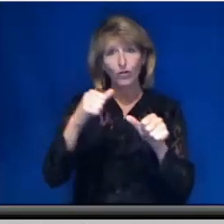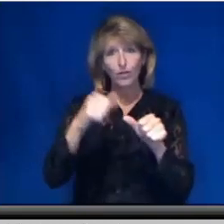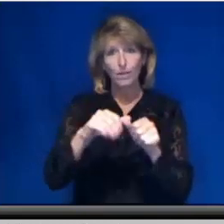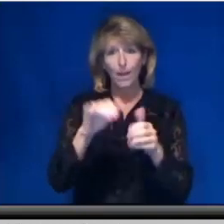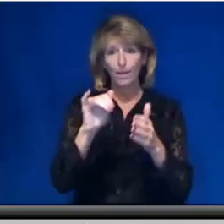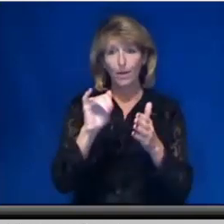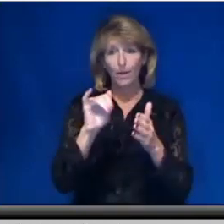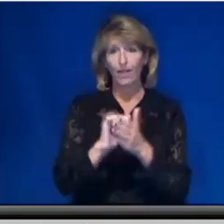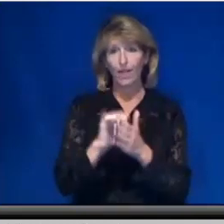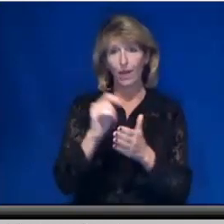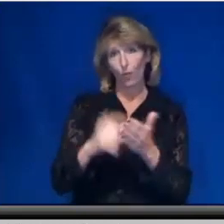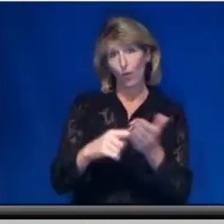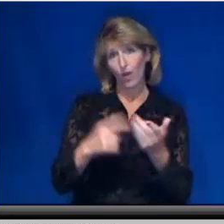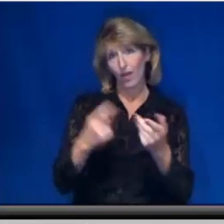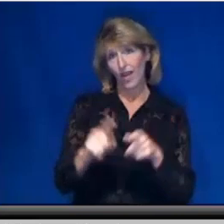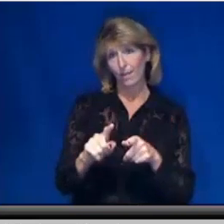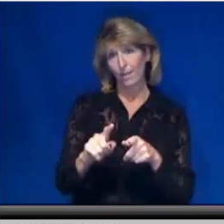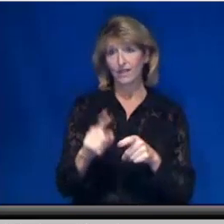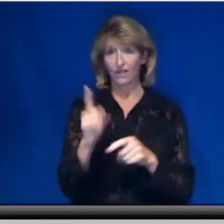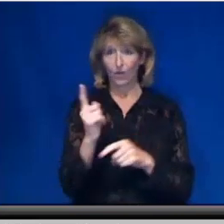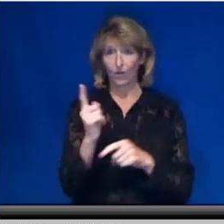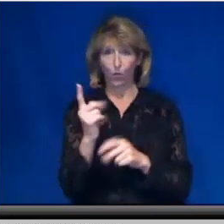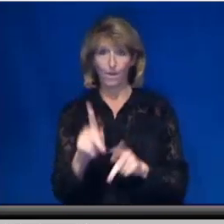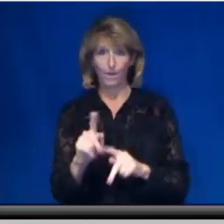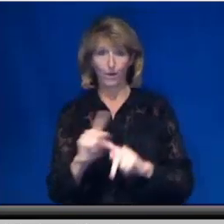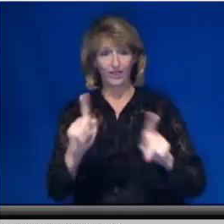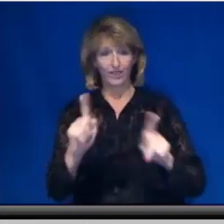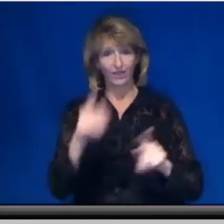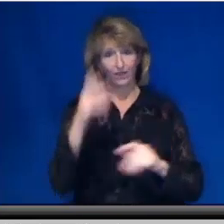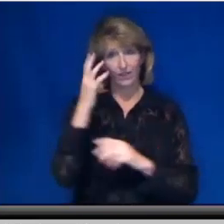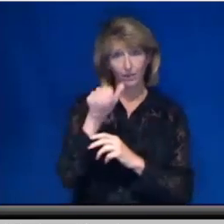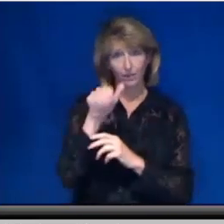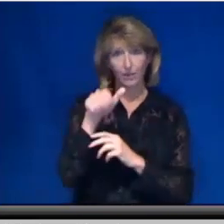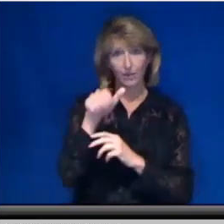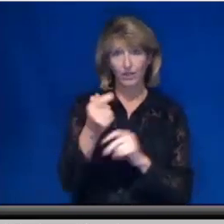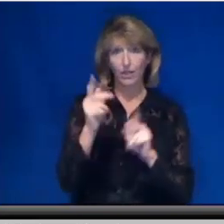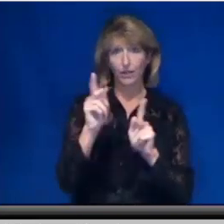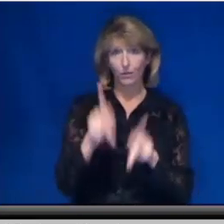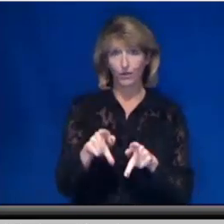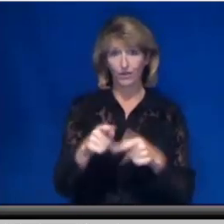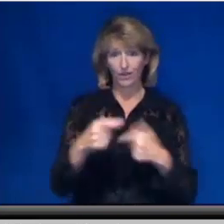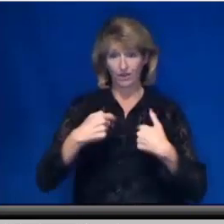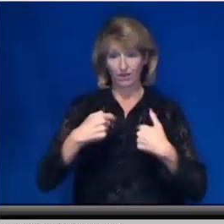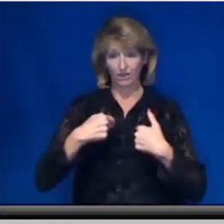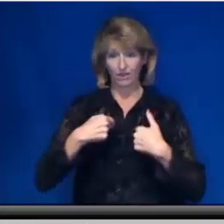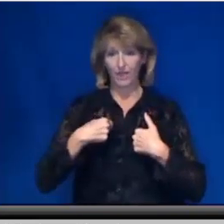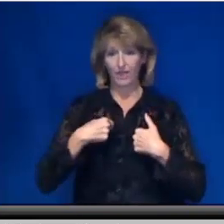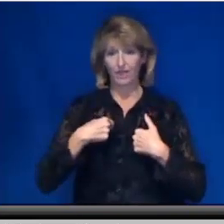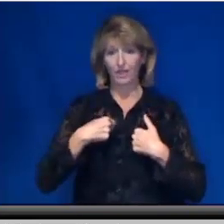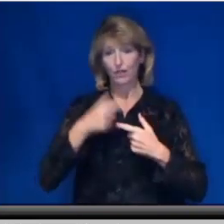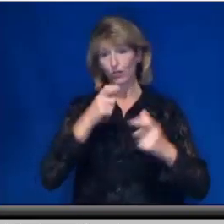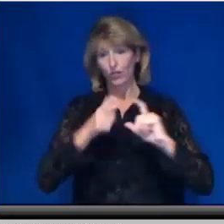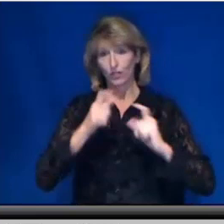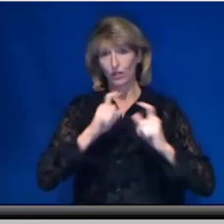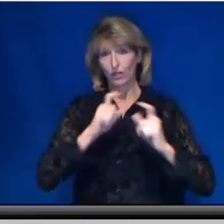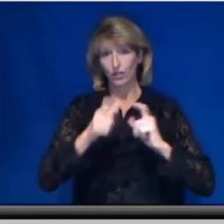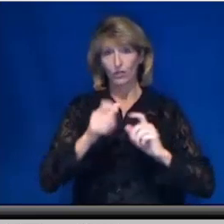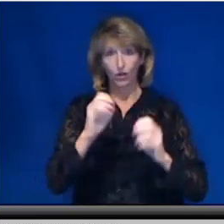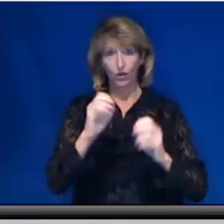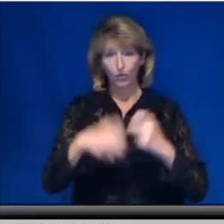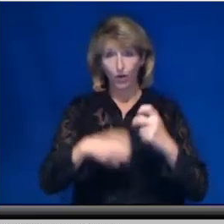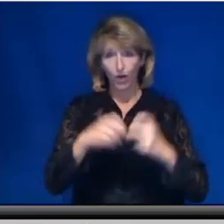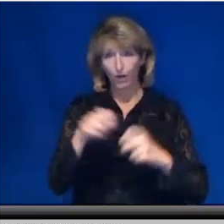later. It really is dependent on the person. What happens with one person and their experience will